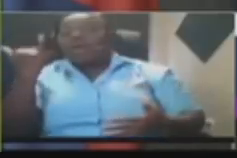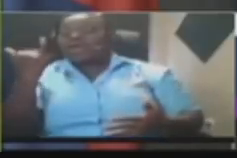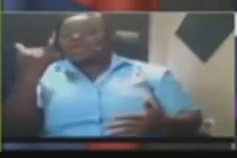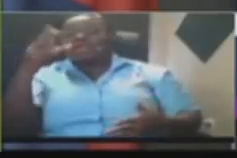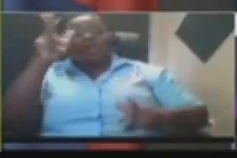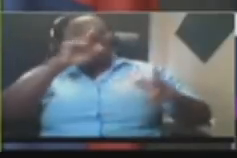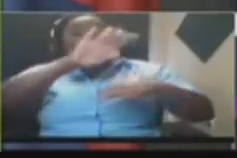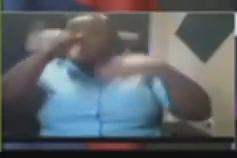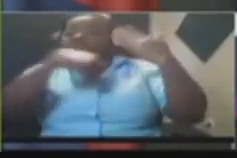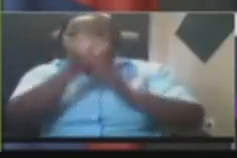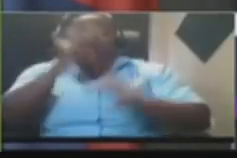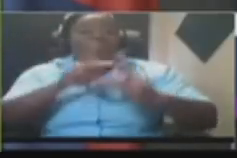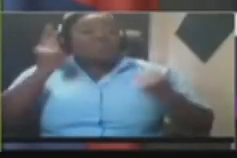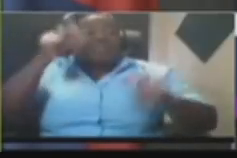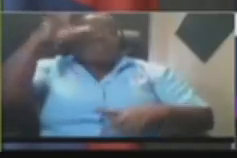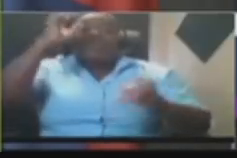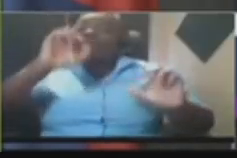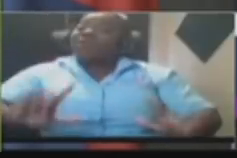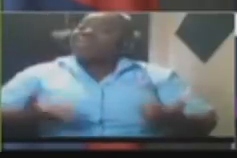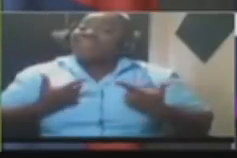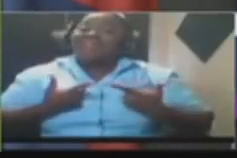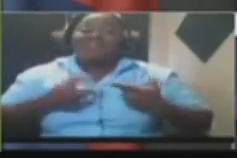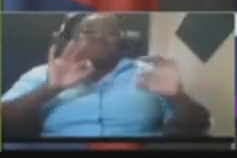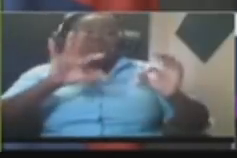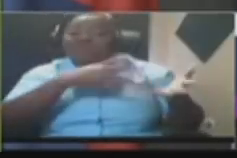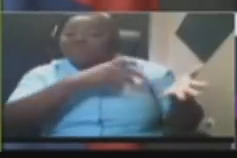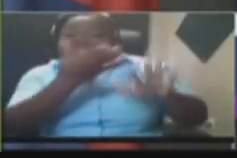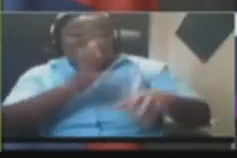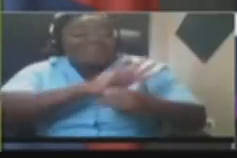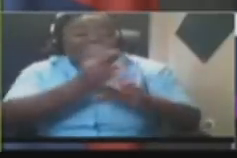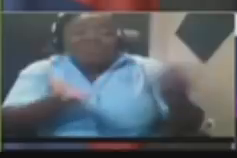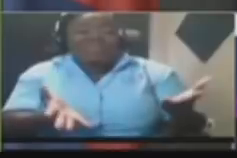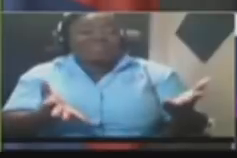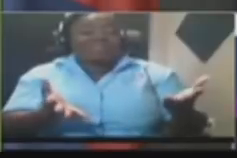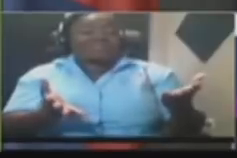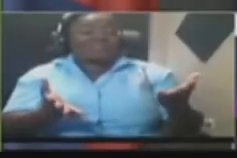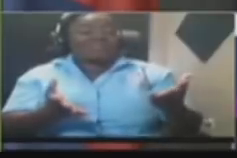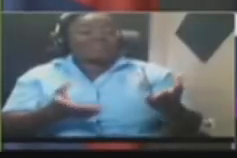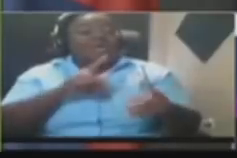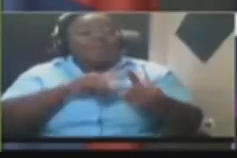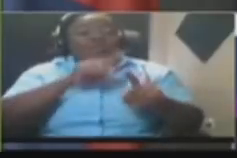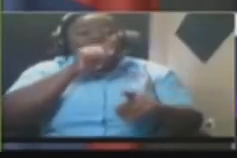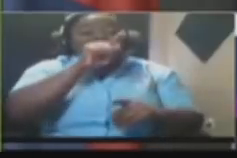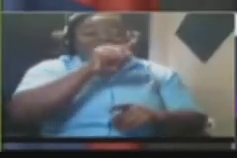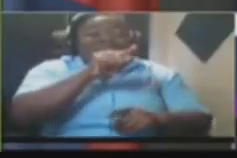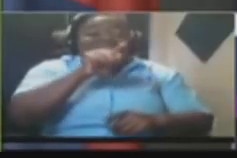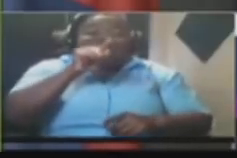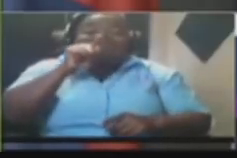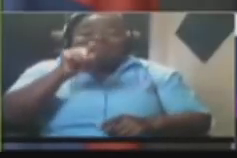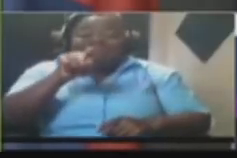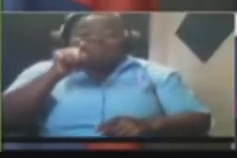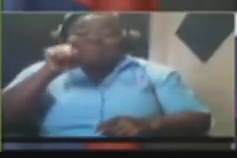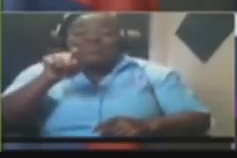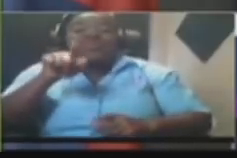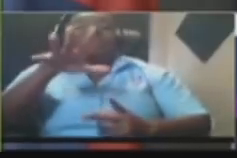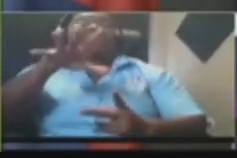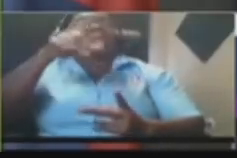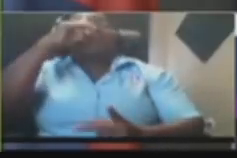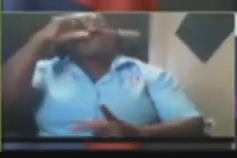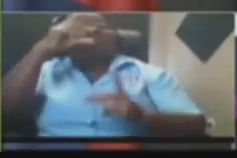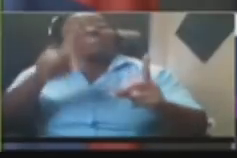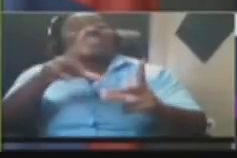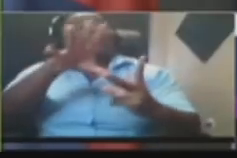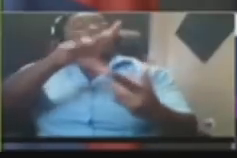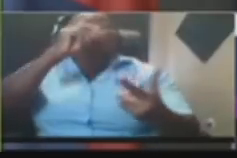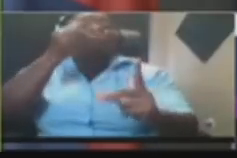to survive the virus, and therefore we leave it for your action to give you